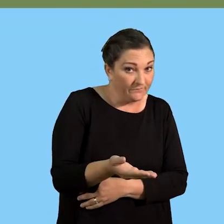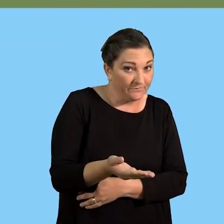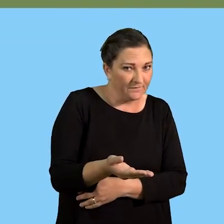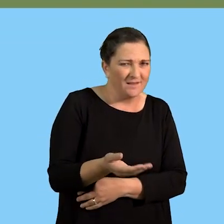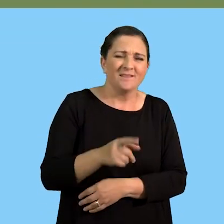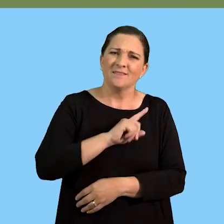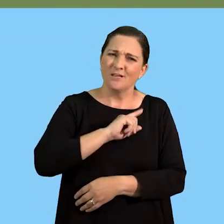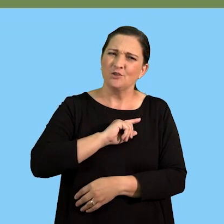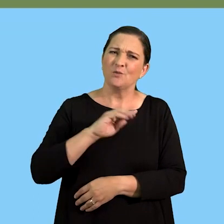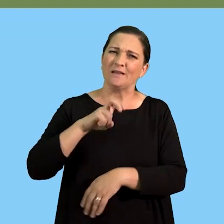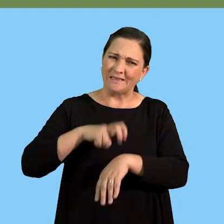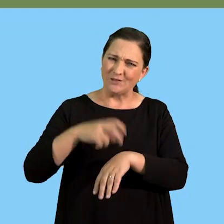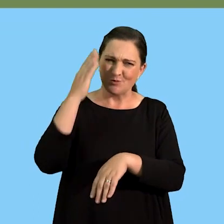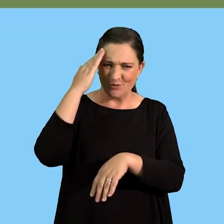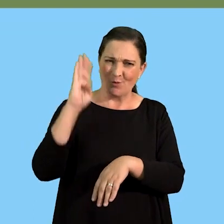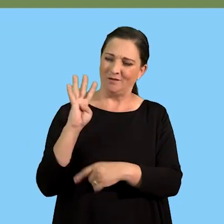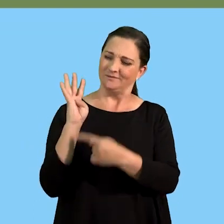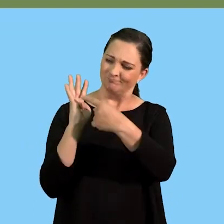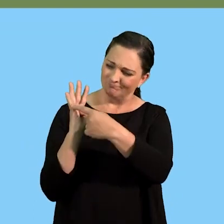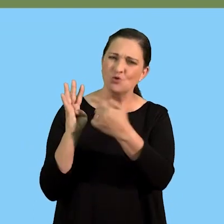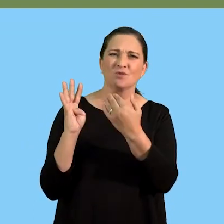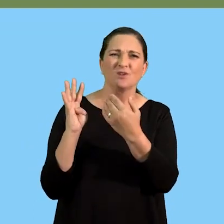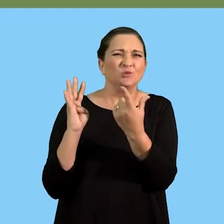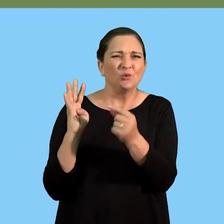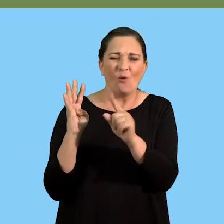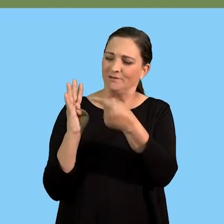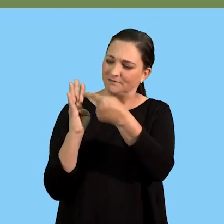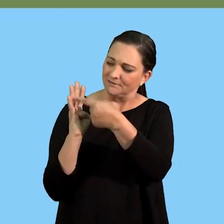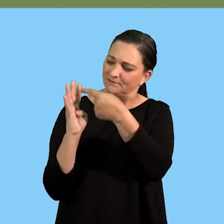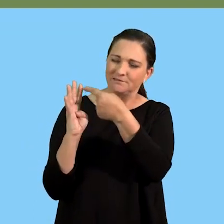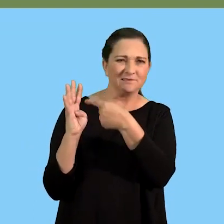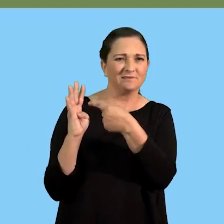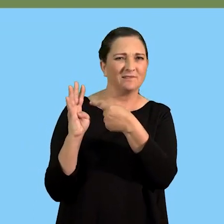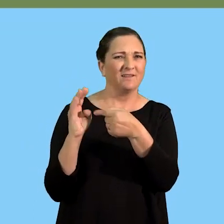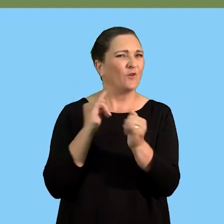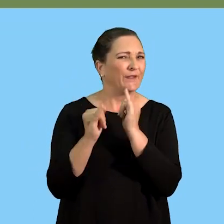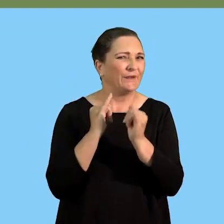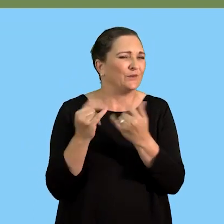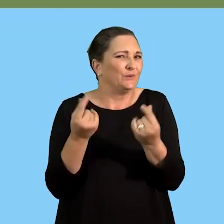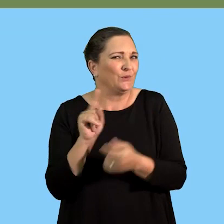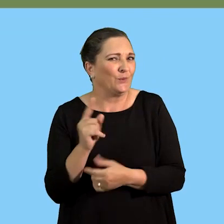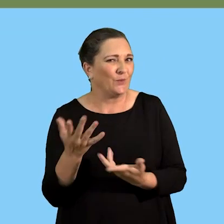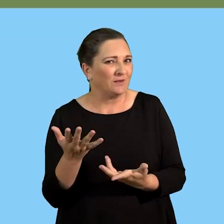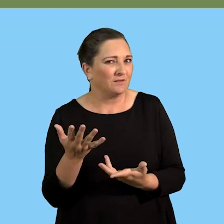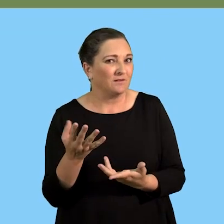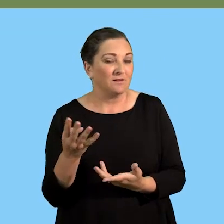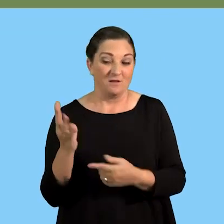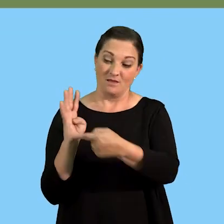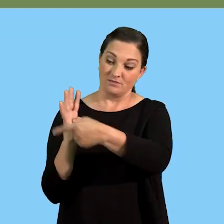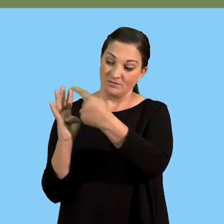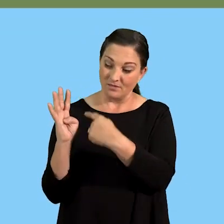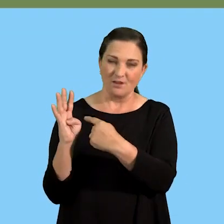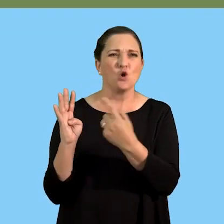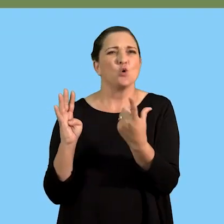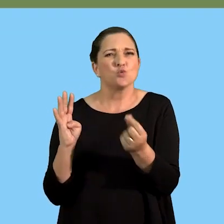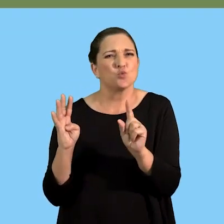Now you need to know their roles during an interview So in this case, we are looking at